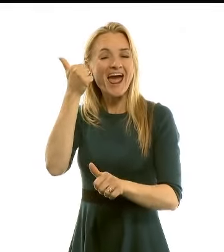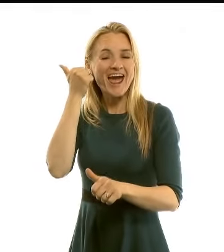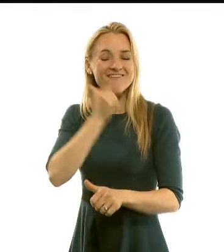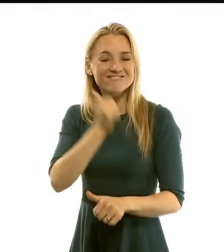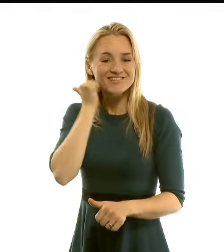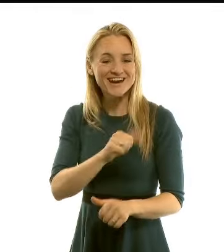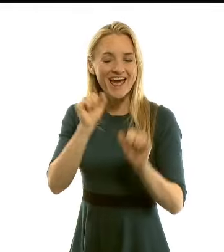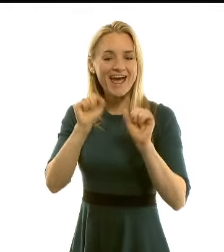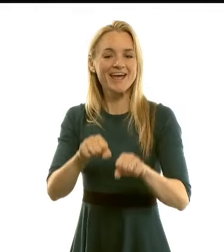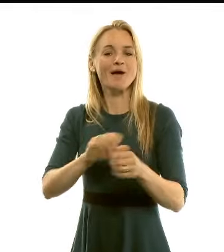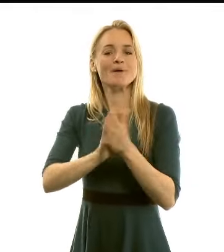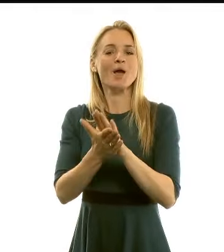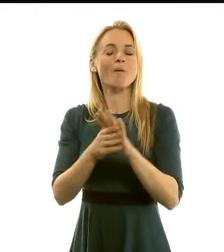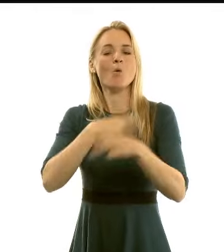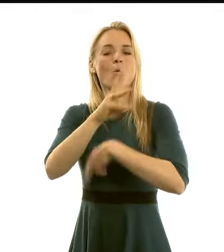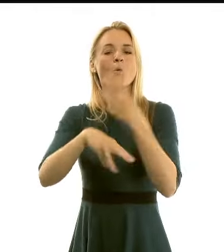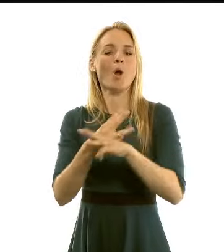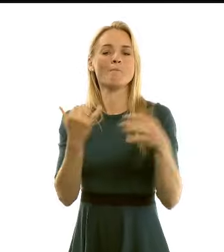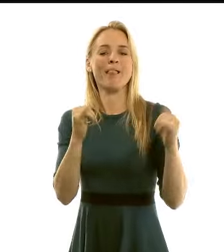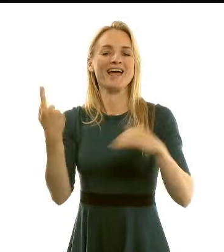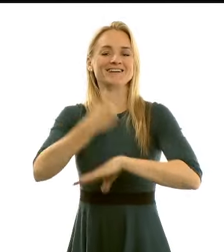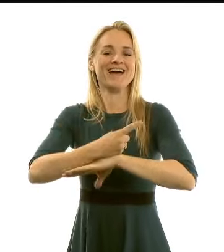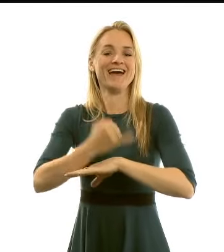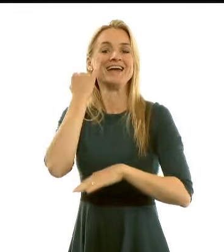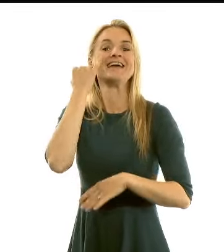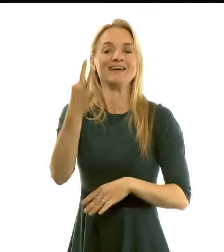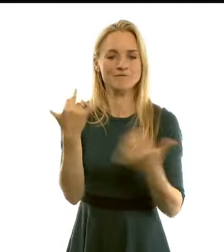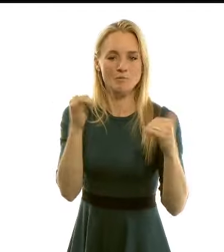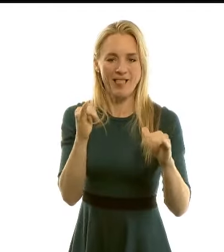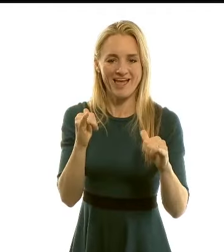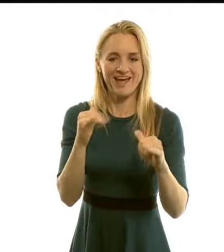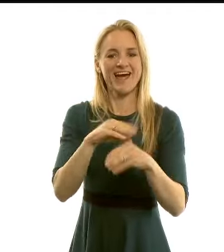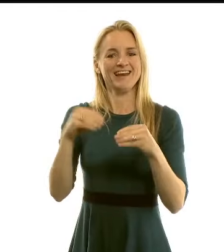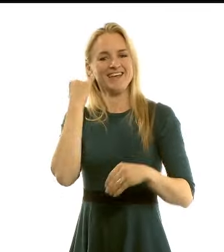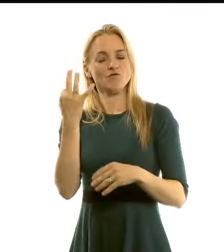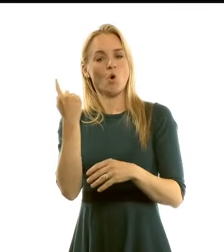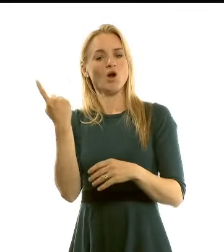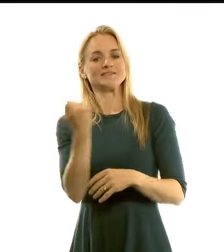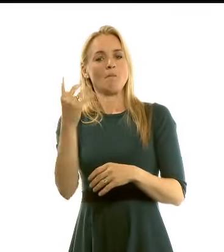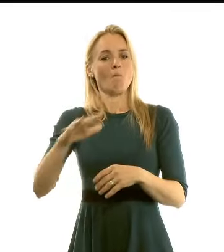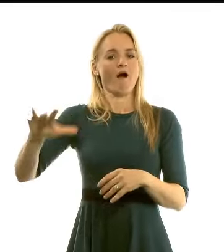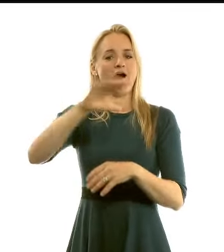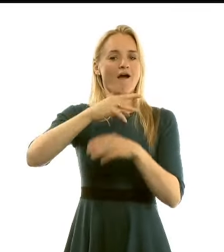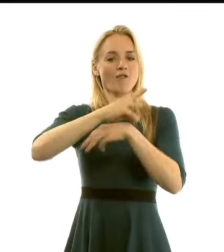are somewhere in the world. That was really, really well put. And on that beautiful note, it's time to say